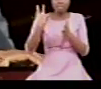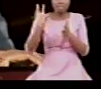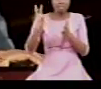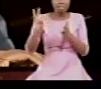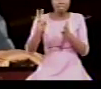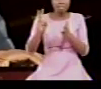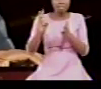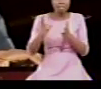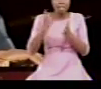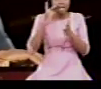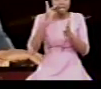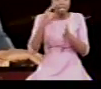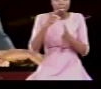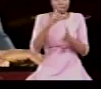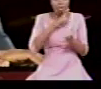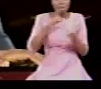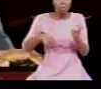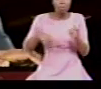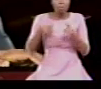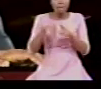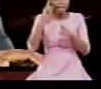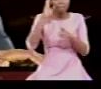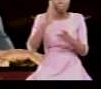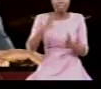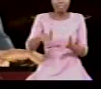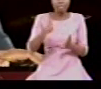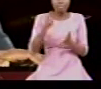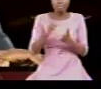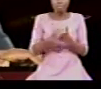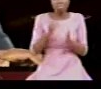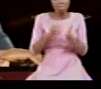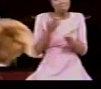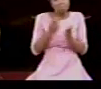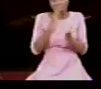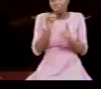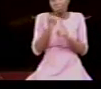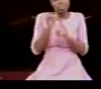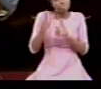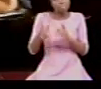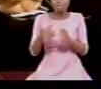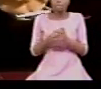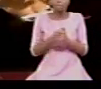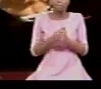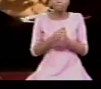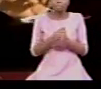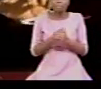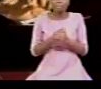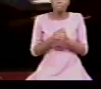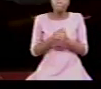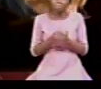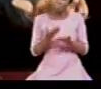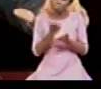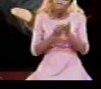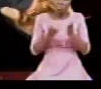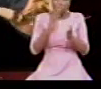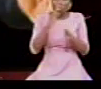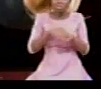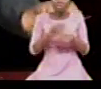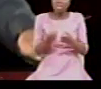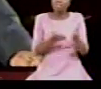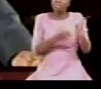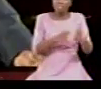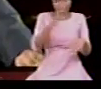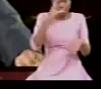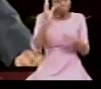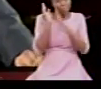Seek ye the Lord while he may be found. It'll be too late. Someone on that dying bed, they say, I'm sorry, but